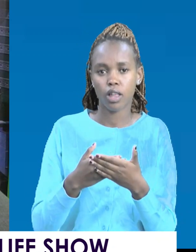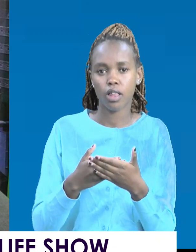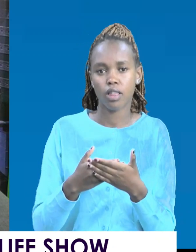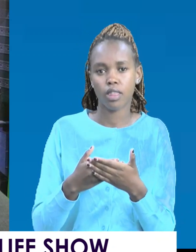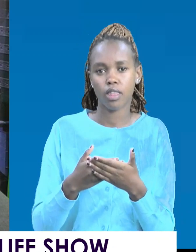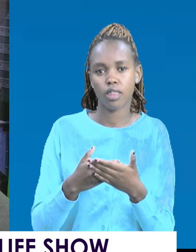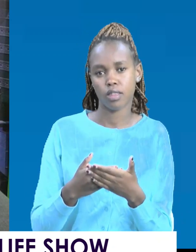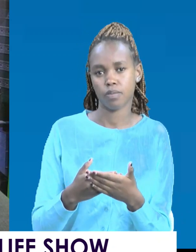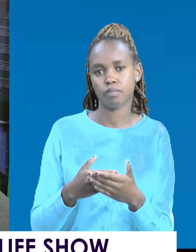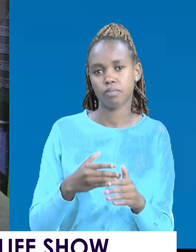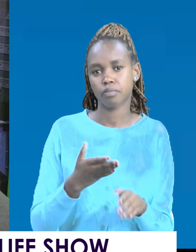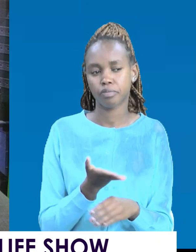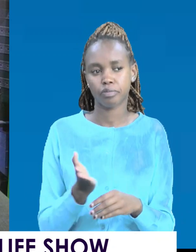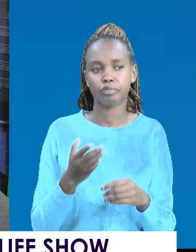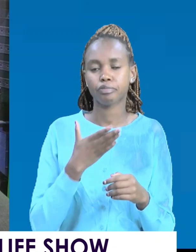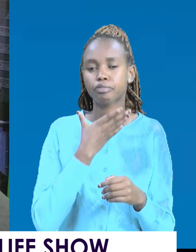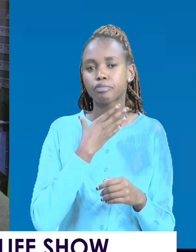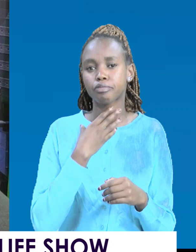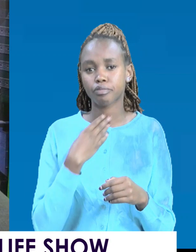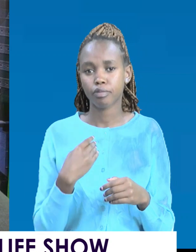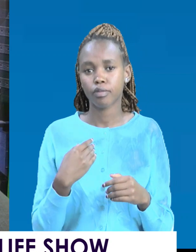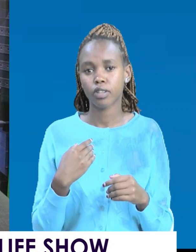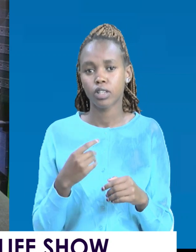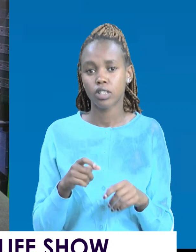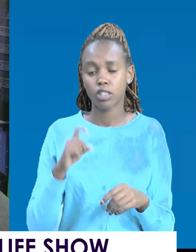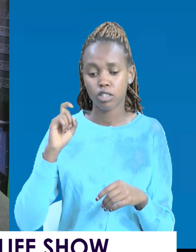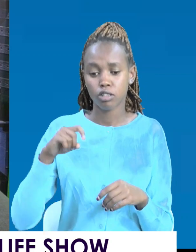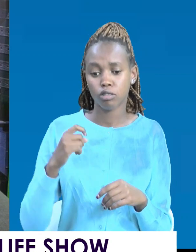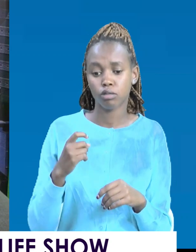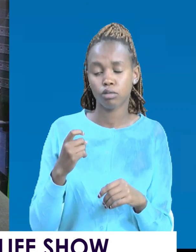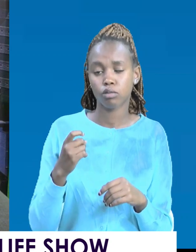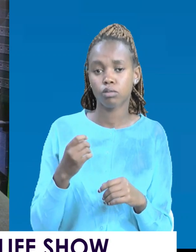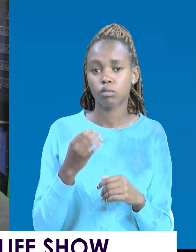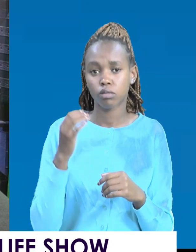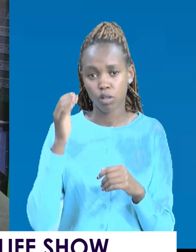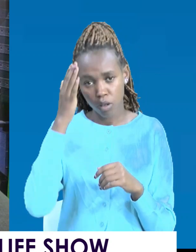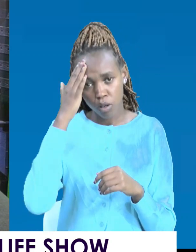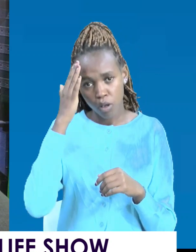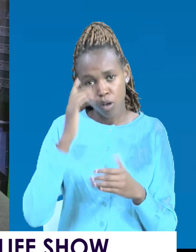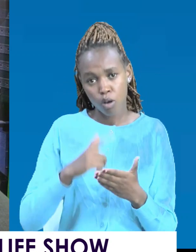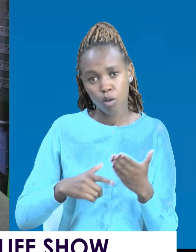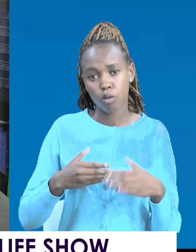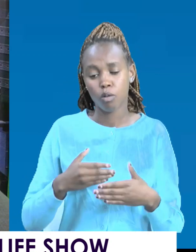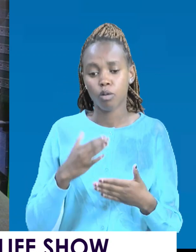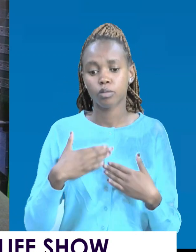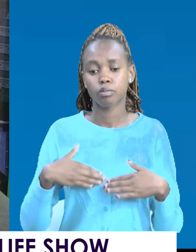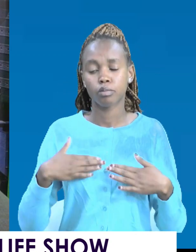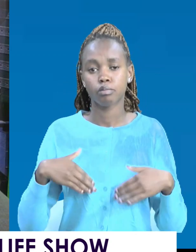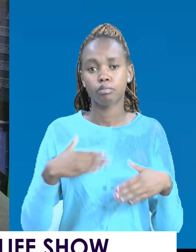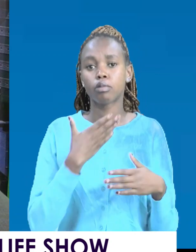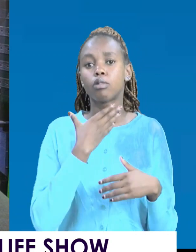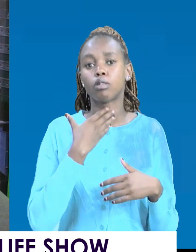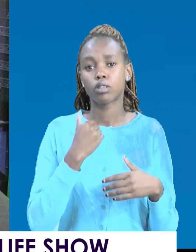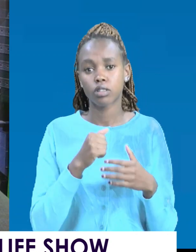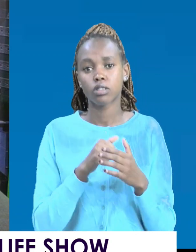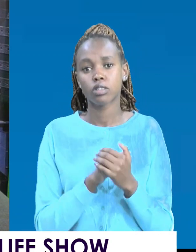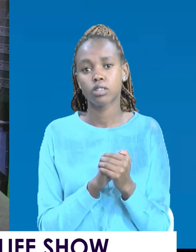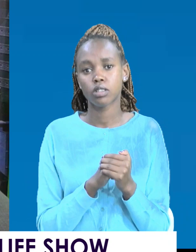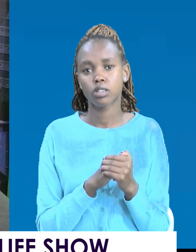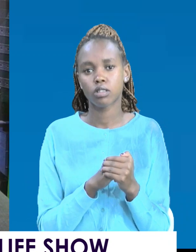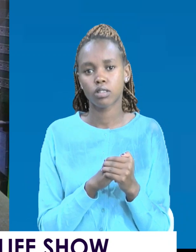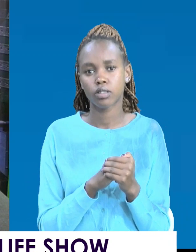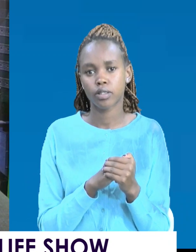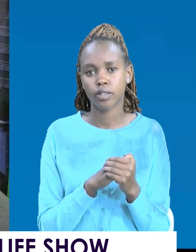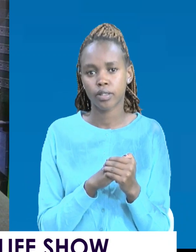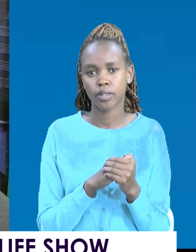want. You need to know what people want, so that when you start giving yourself as the main meal to the people,